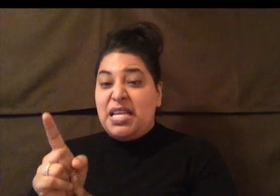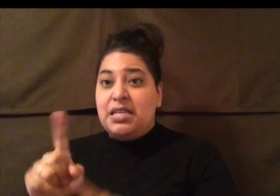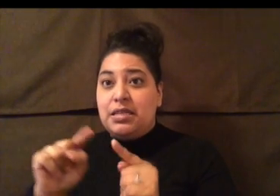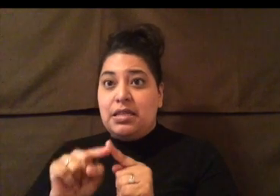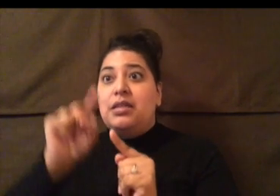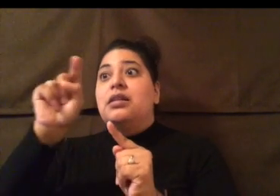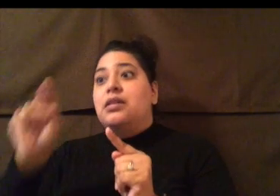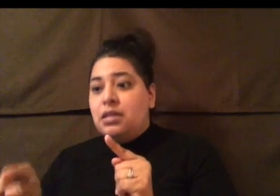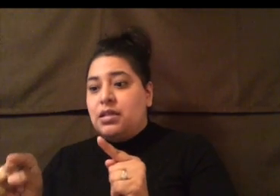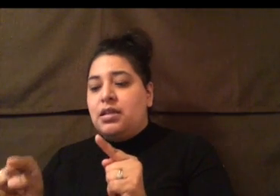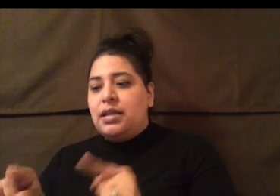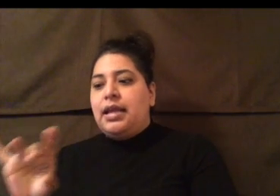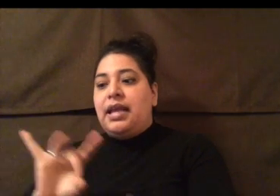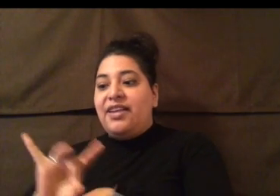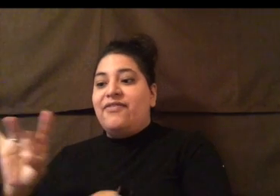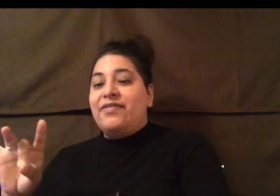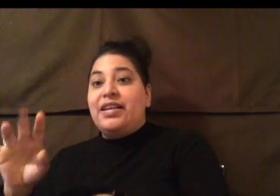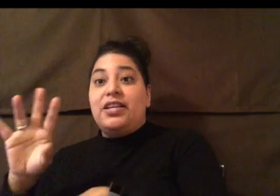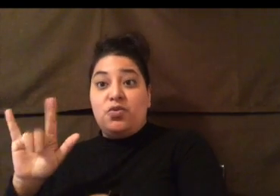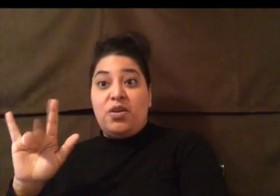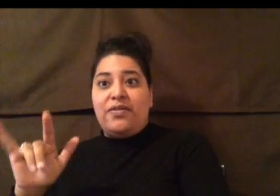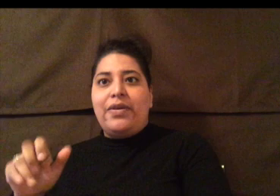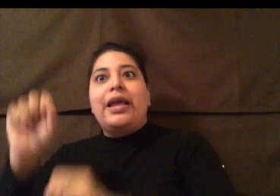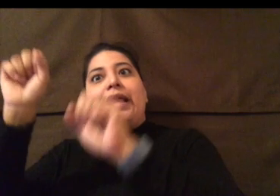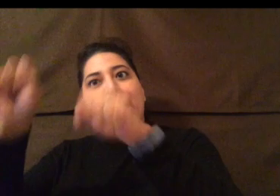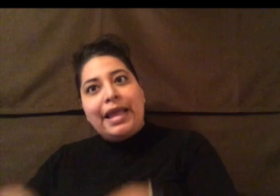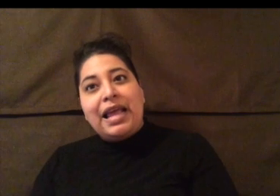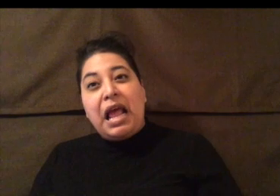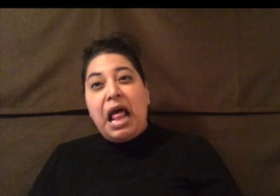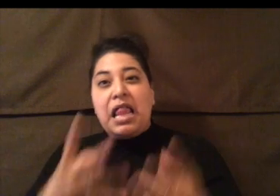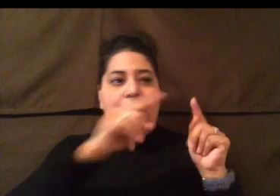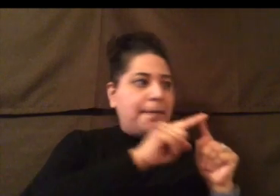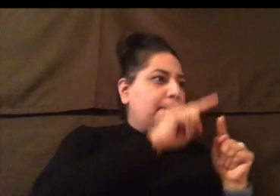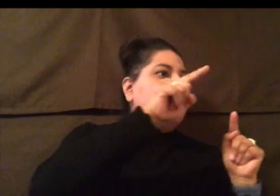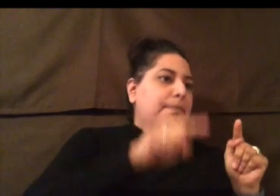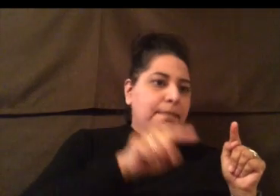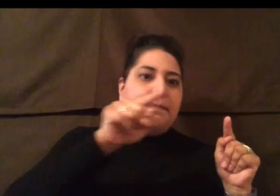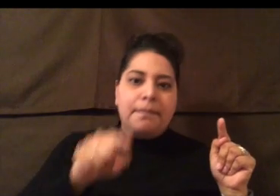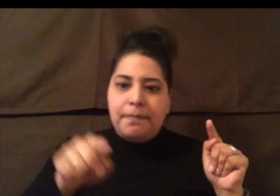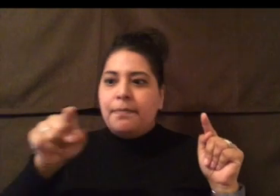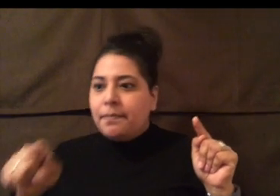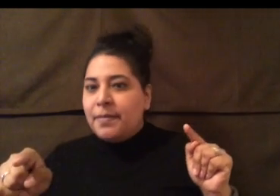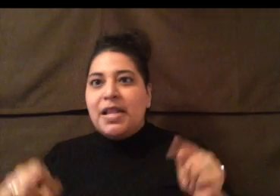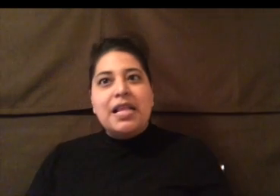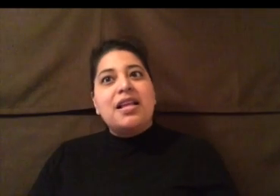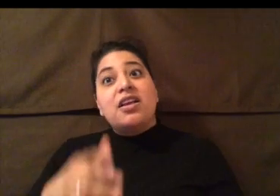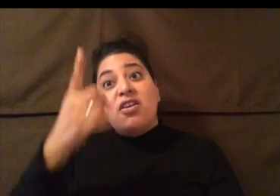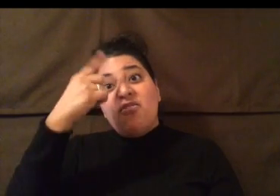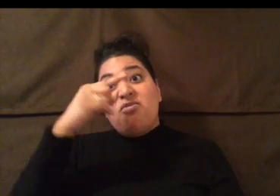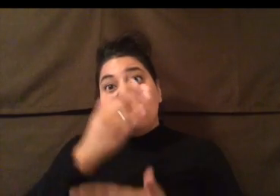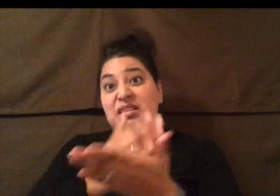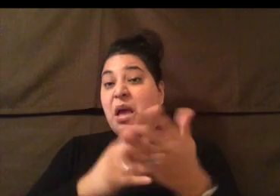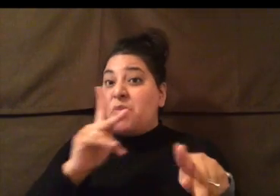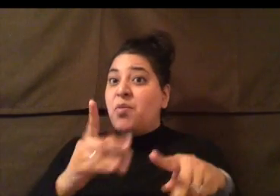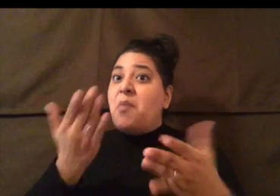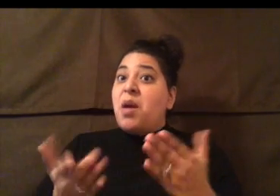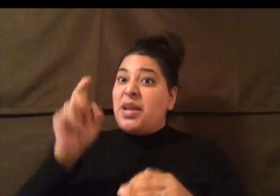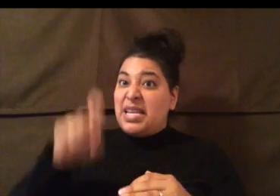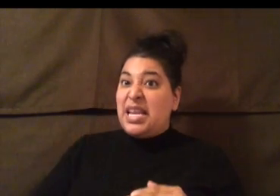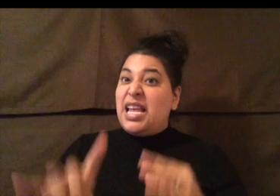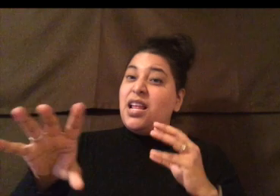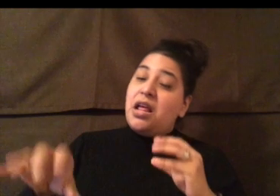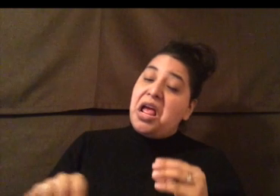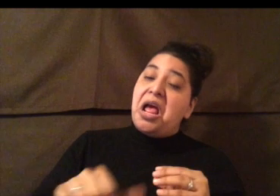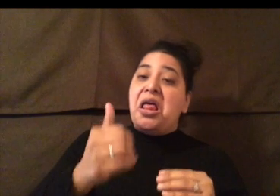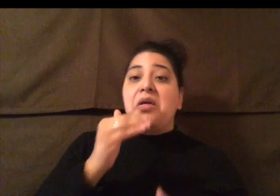minutes, which would put them at 8 o'clock. And then they'll add the final 25 minutes to